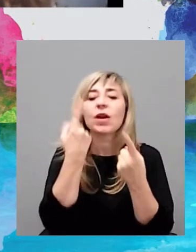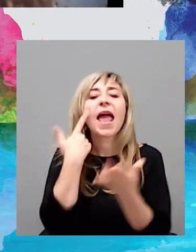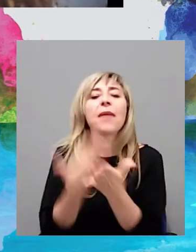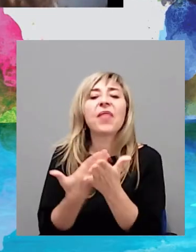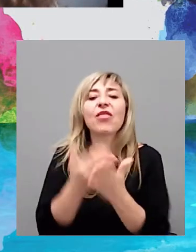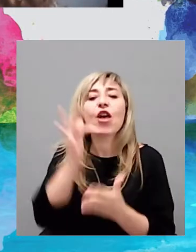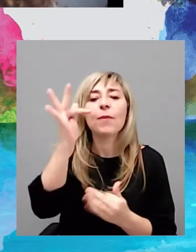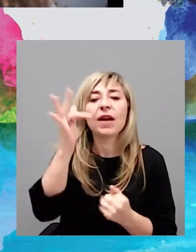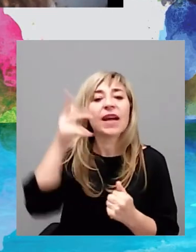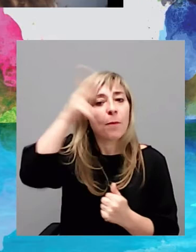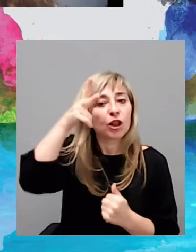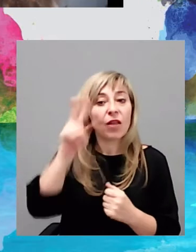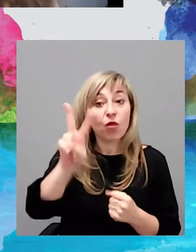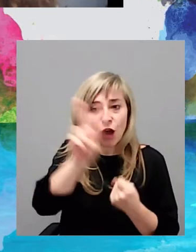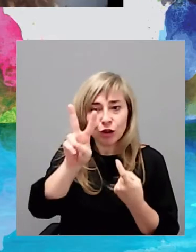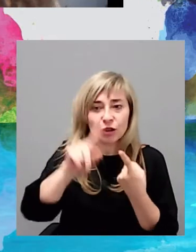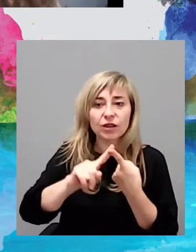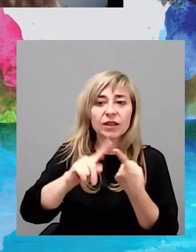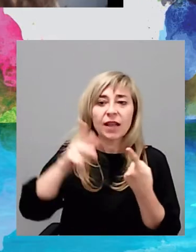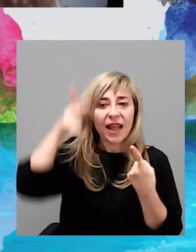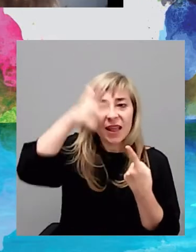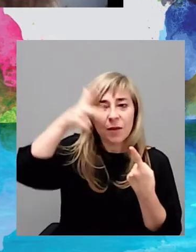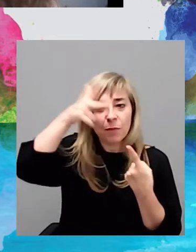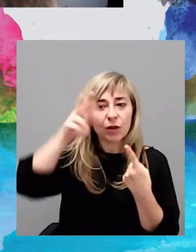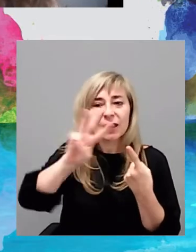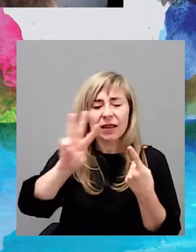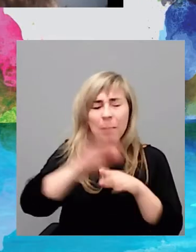was a positive evidence in the hypothesis